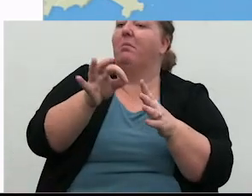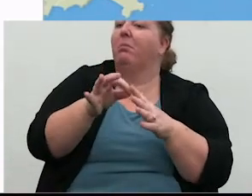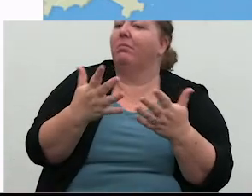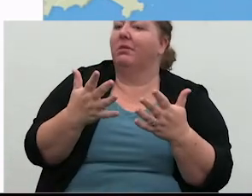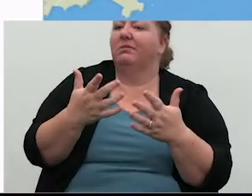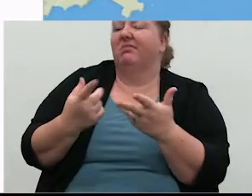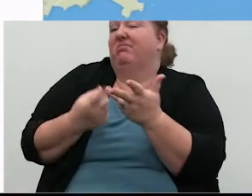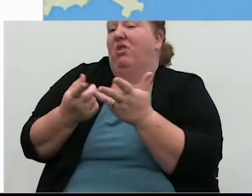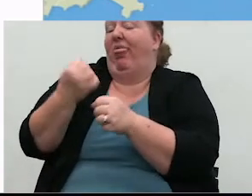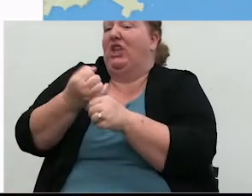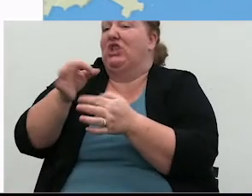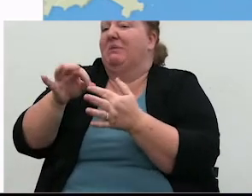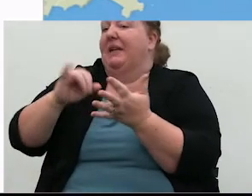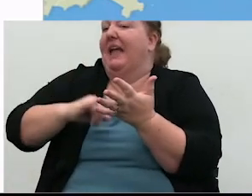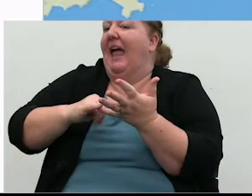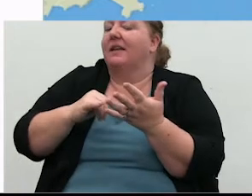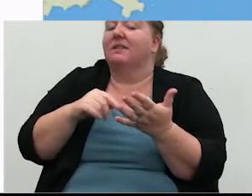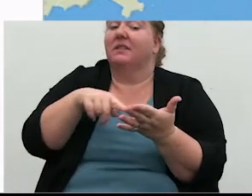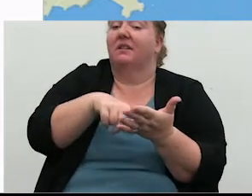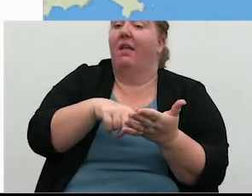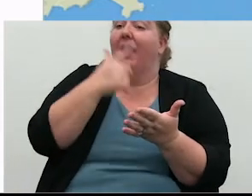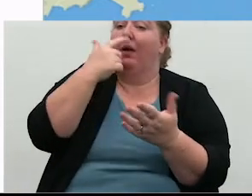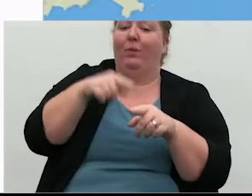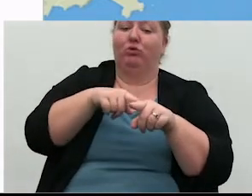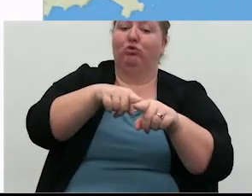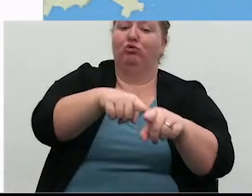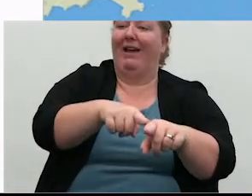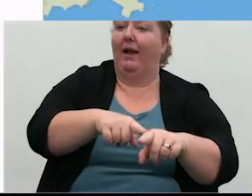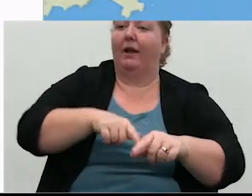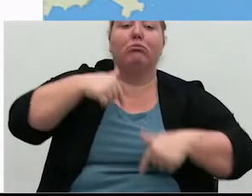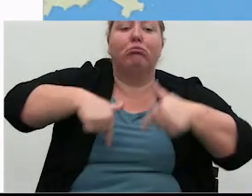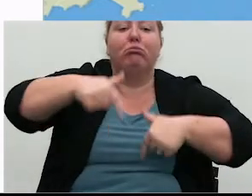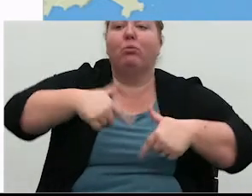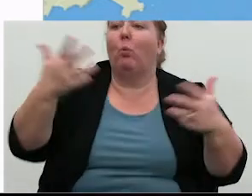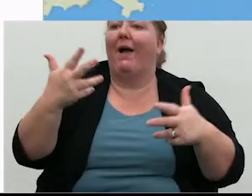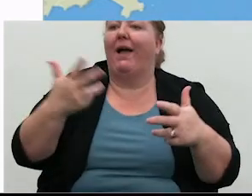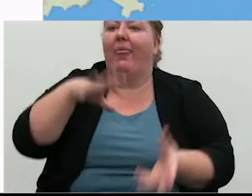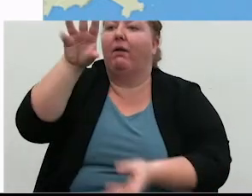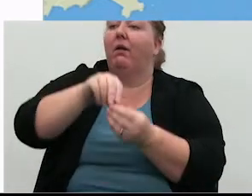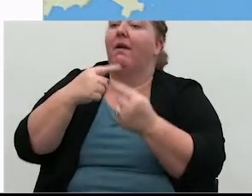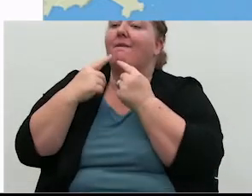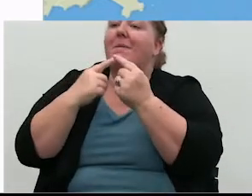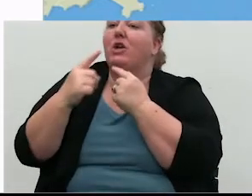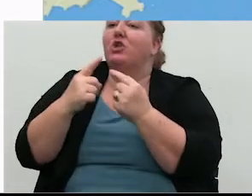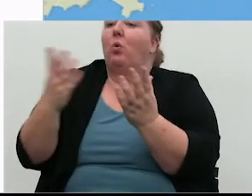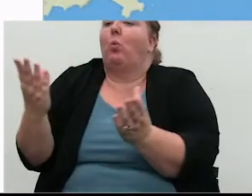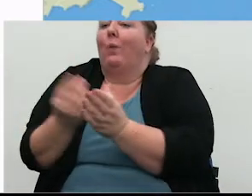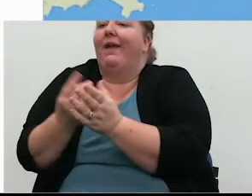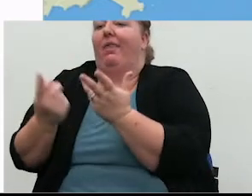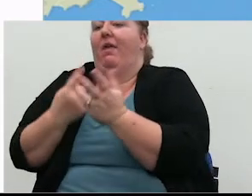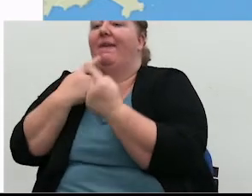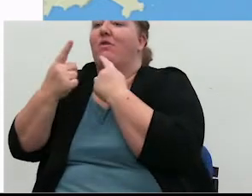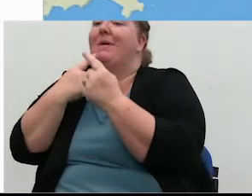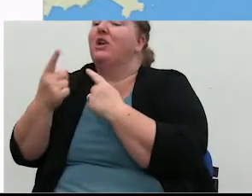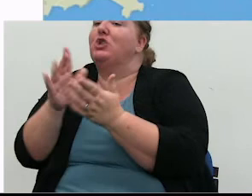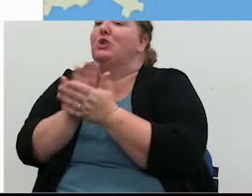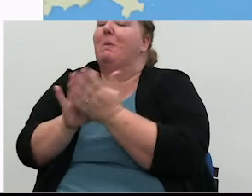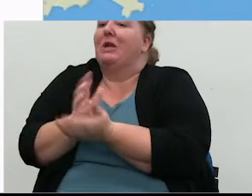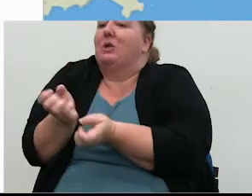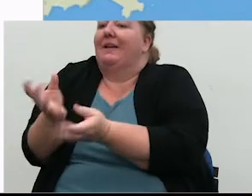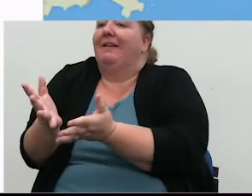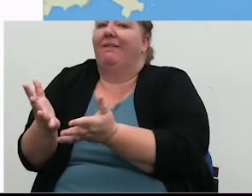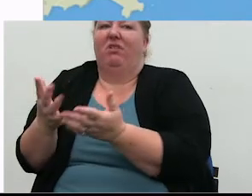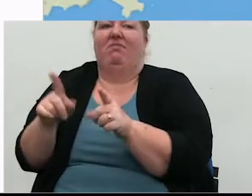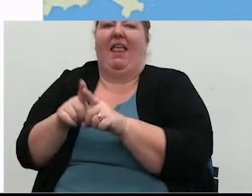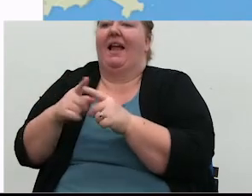GPS device, and it will track where you go, put that information together with other information to give you things like